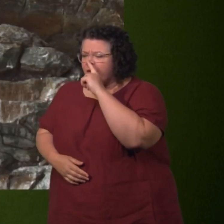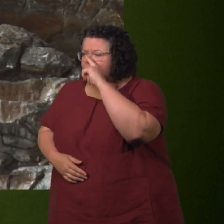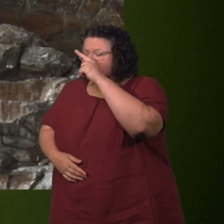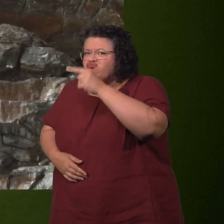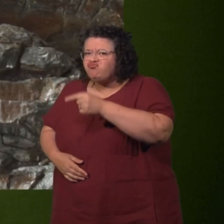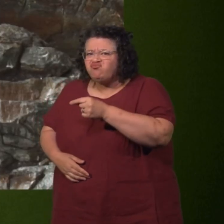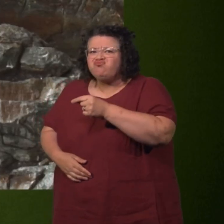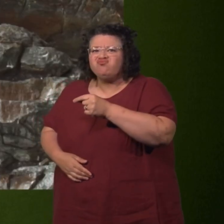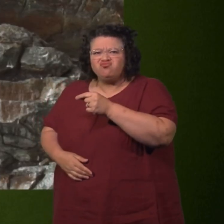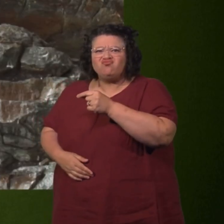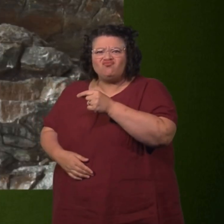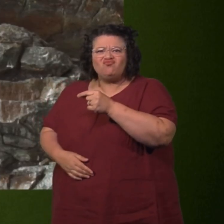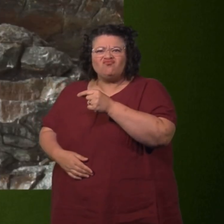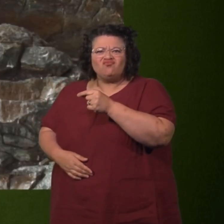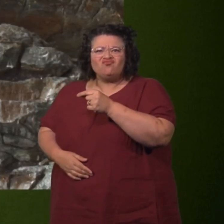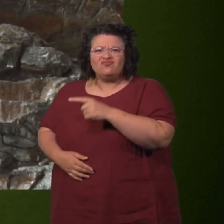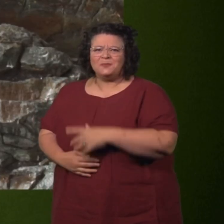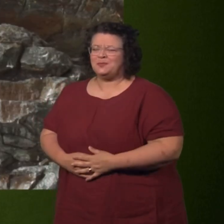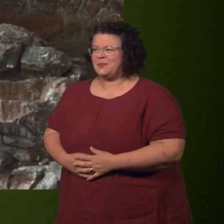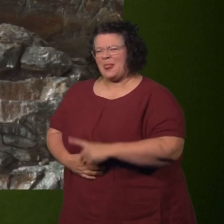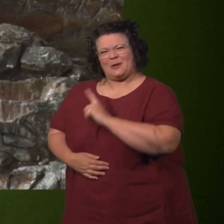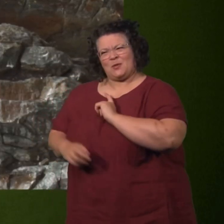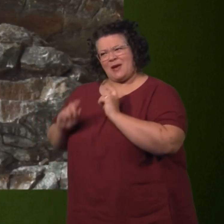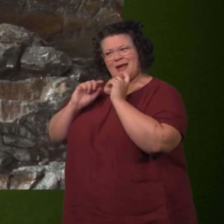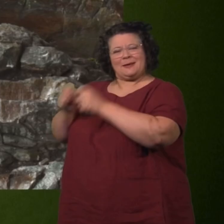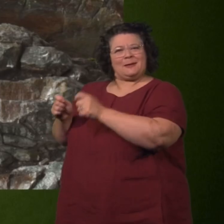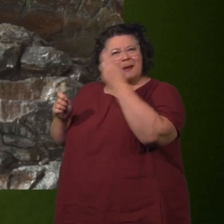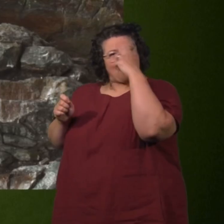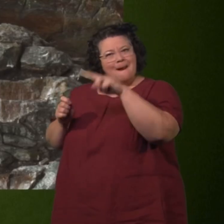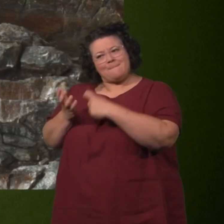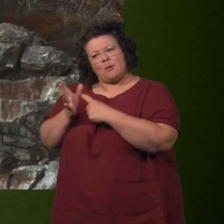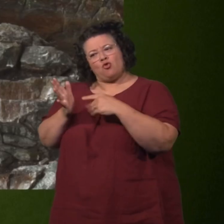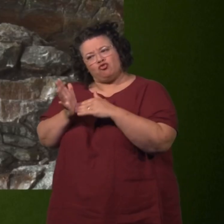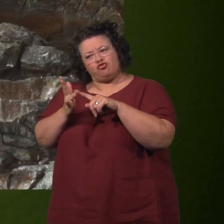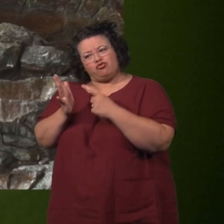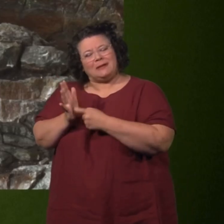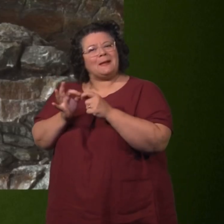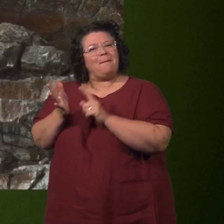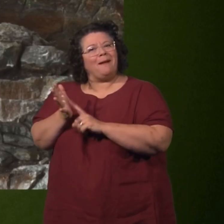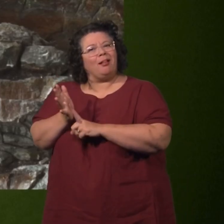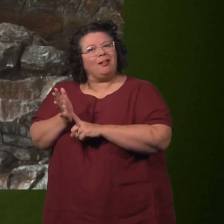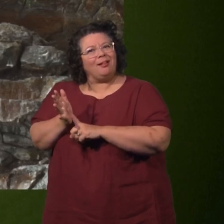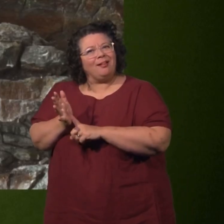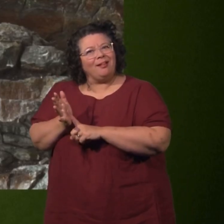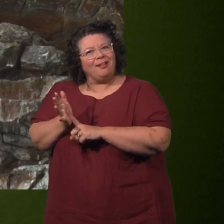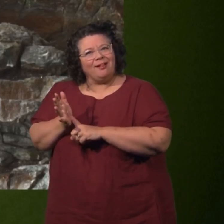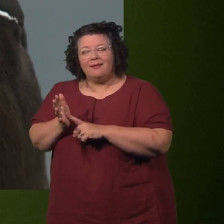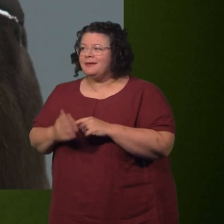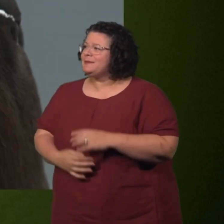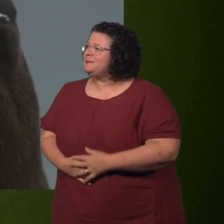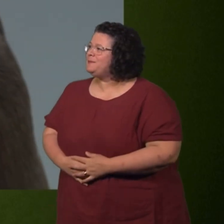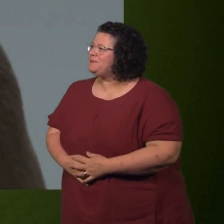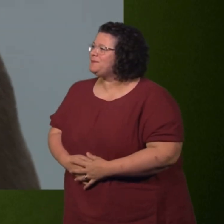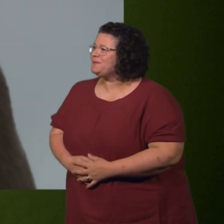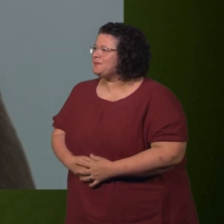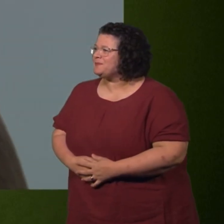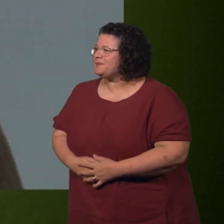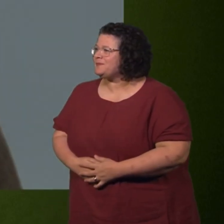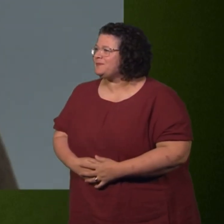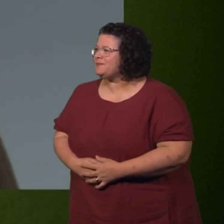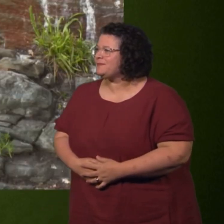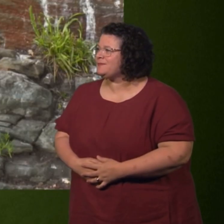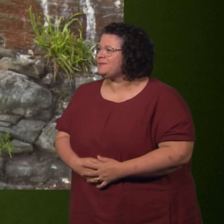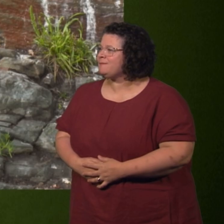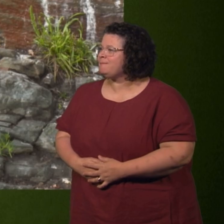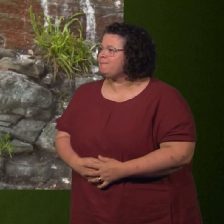Those bills, look at that, flattened, thick, with that blunt end giving them the name. In contrast to that guillemot in the foreground there, you can see with that